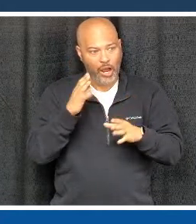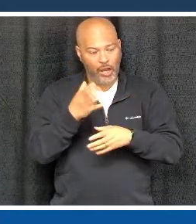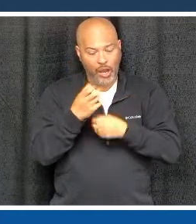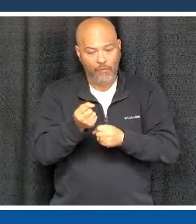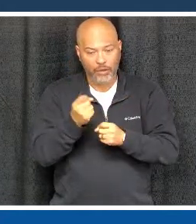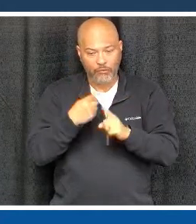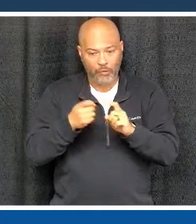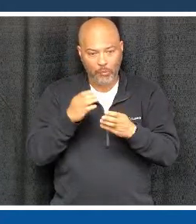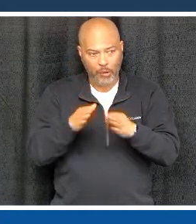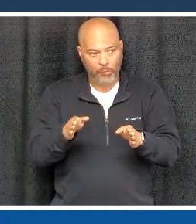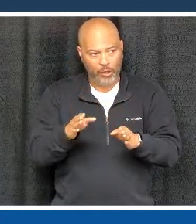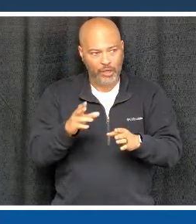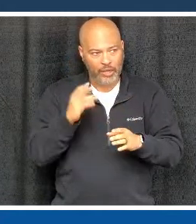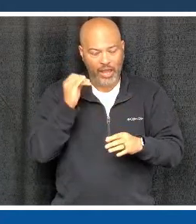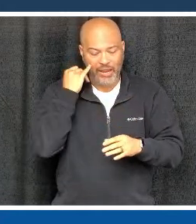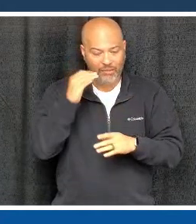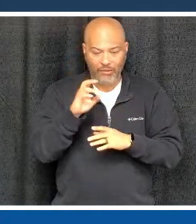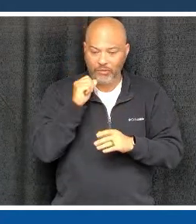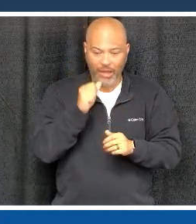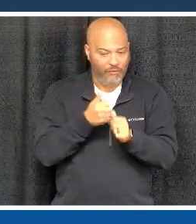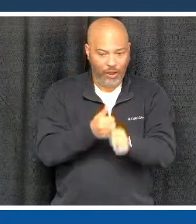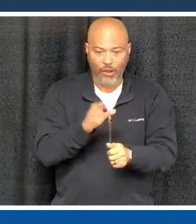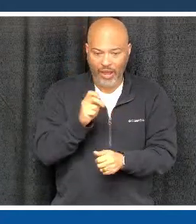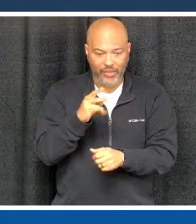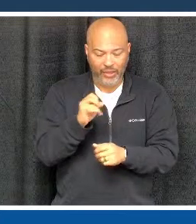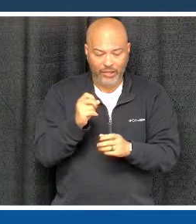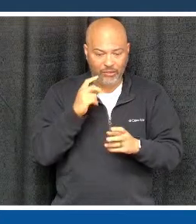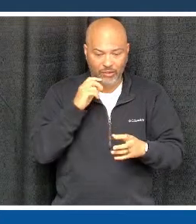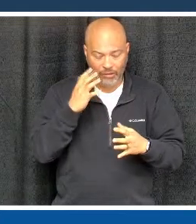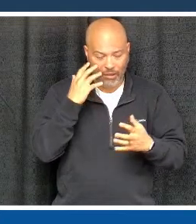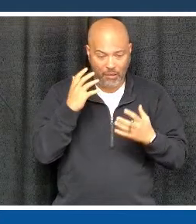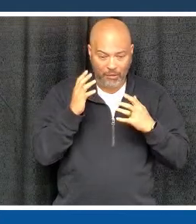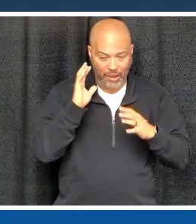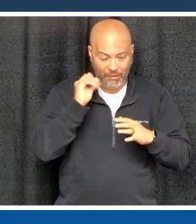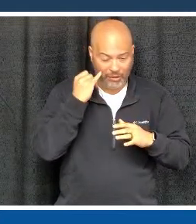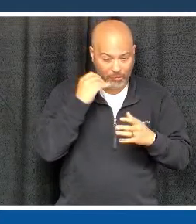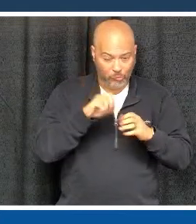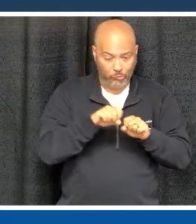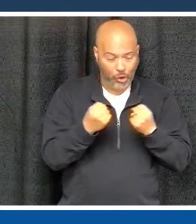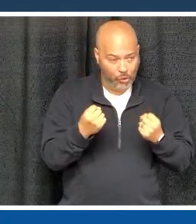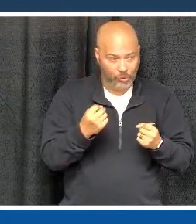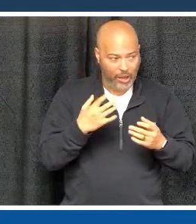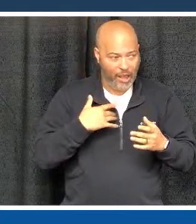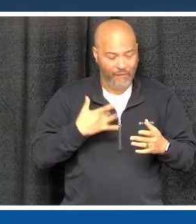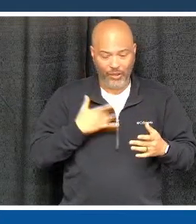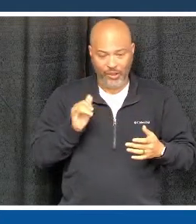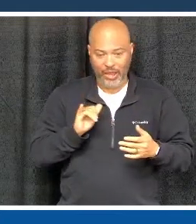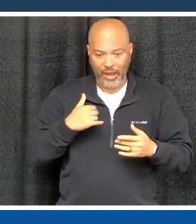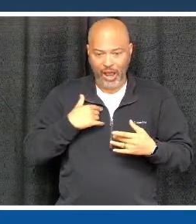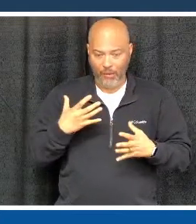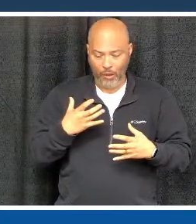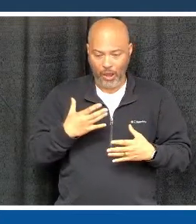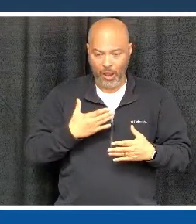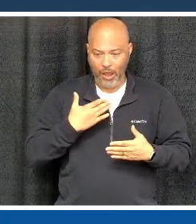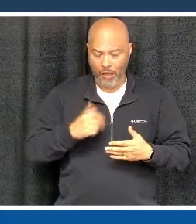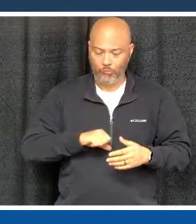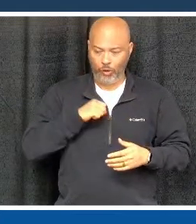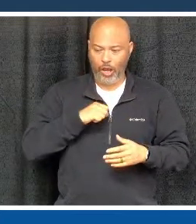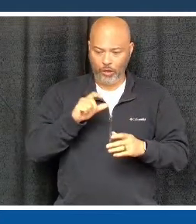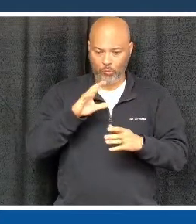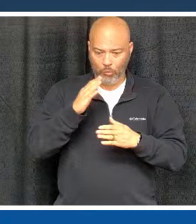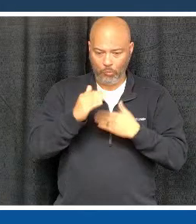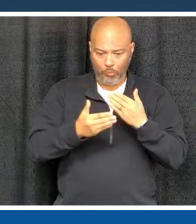confidence is endangered when ethical standards appear to falter. That's why this is so important. That's why I was privileged to be a part of the process, and